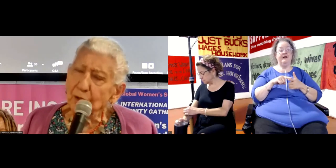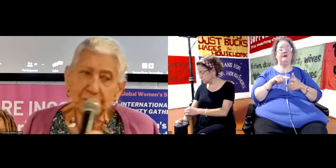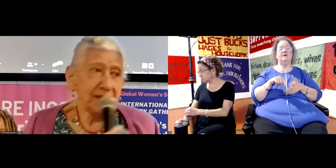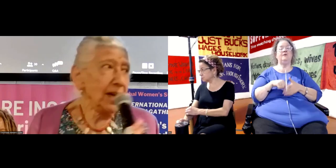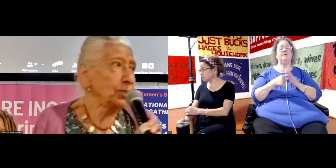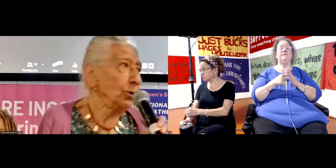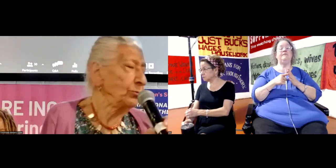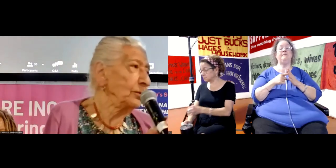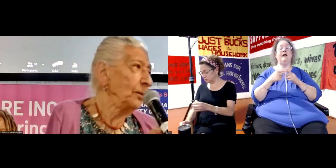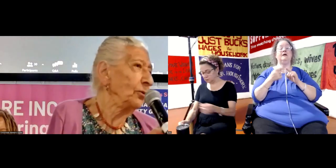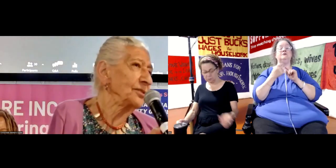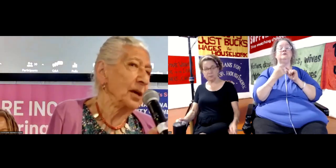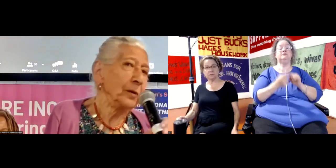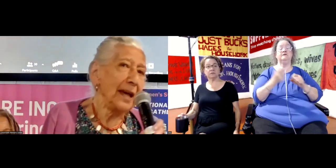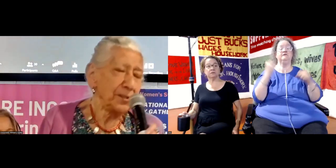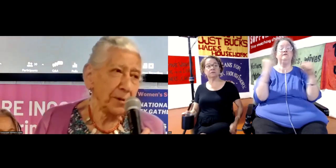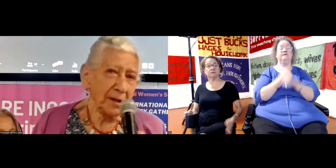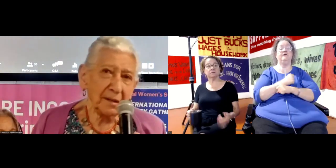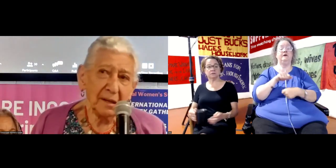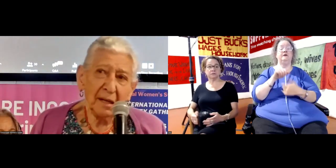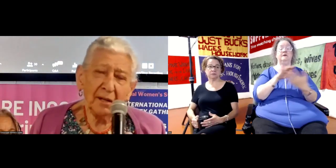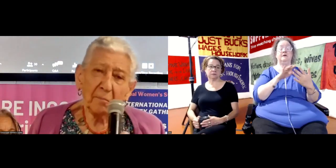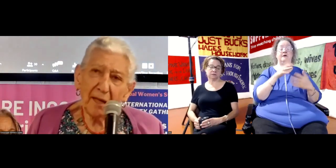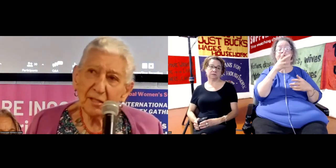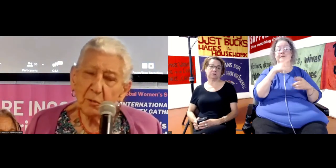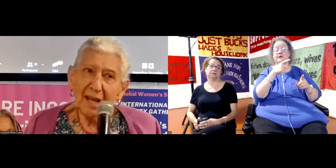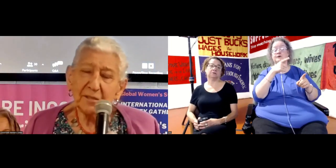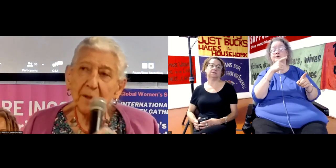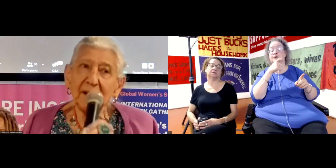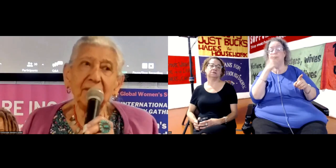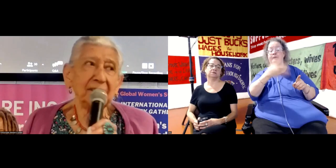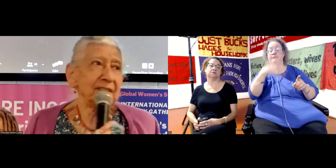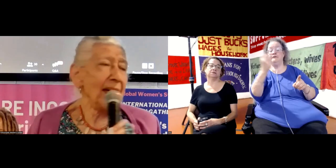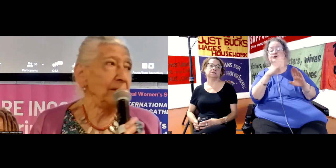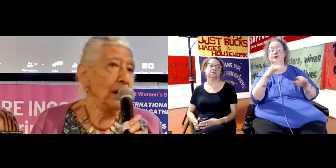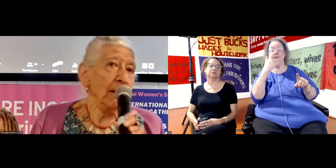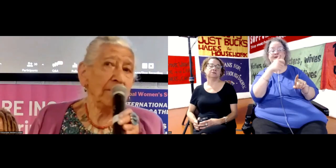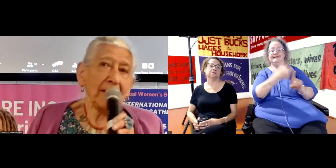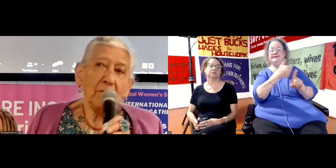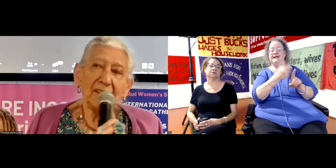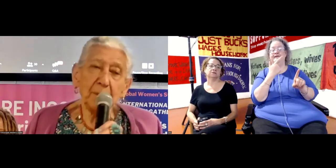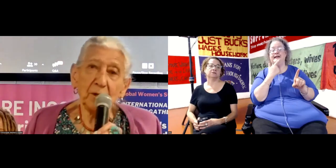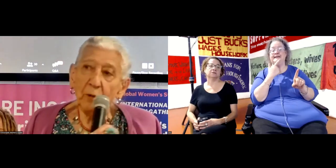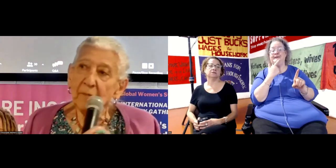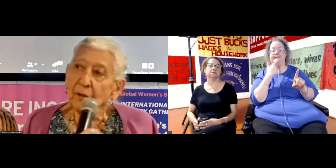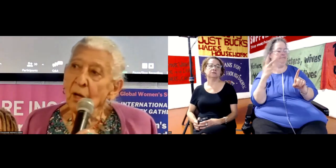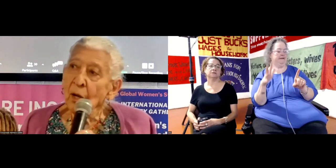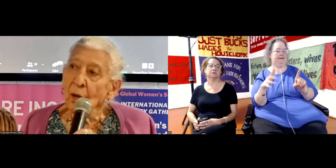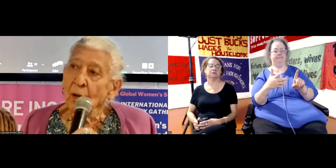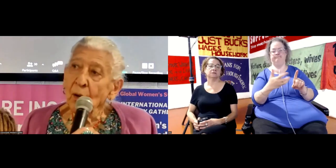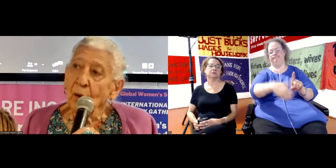who were losing their children because they were lesbian. The mothers were lesbian, and they said that lesbian